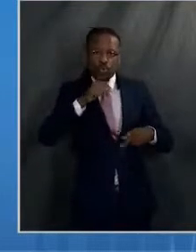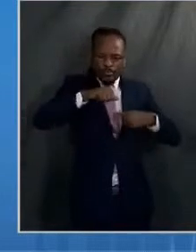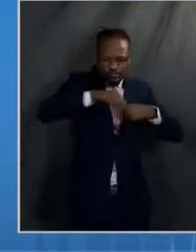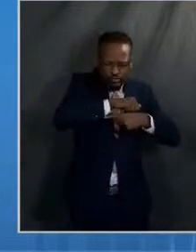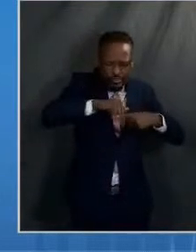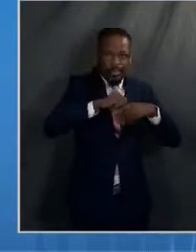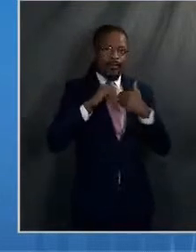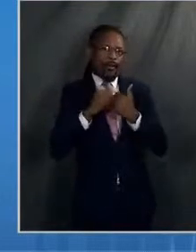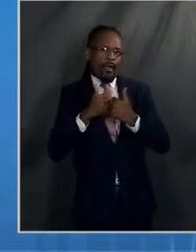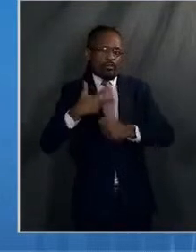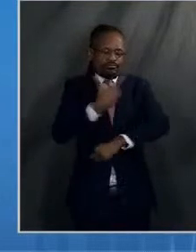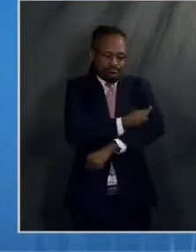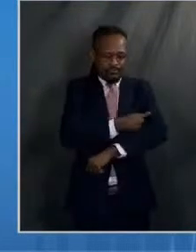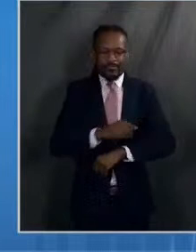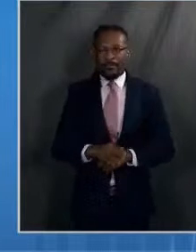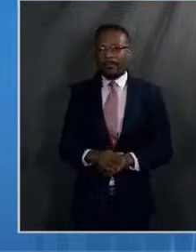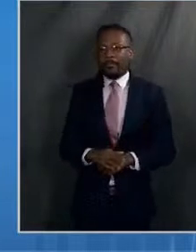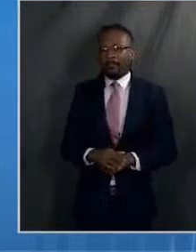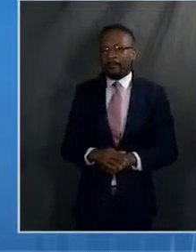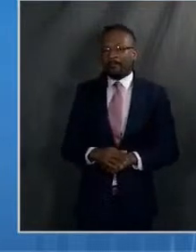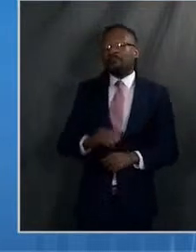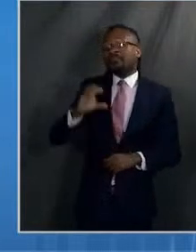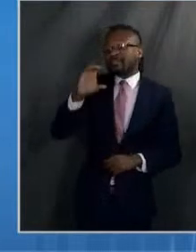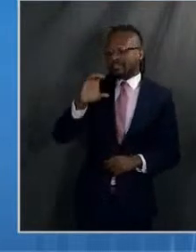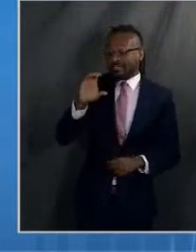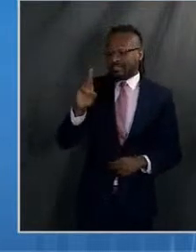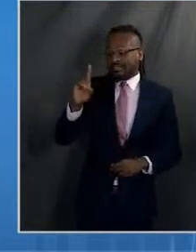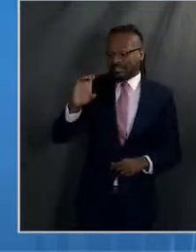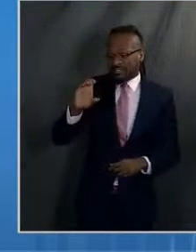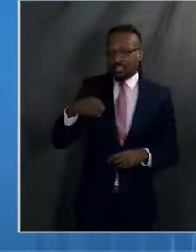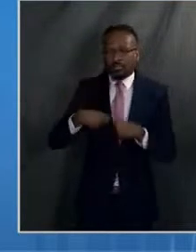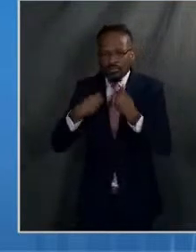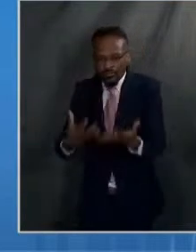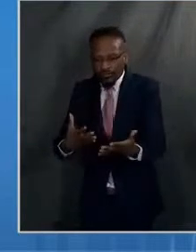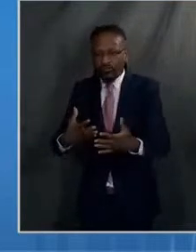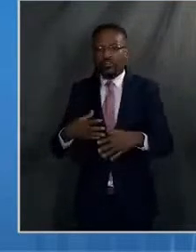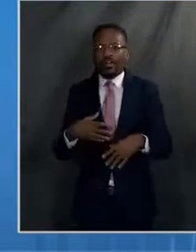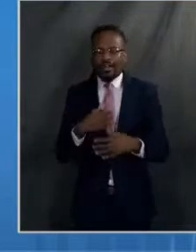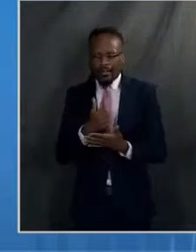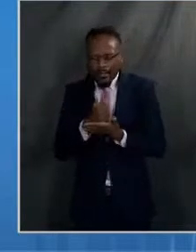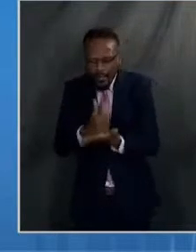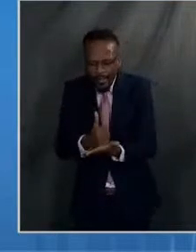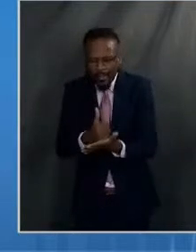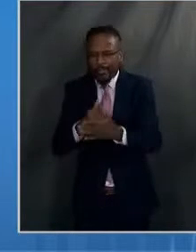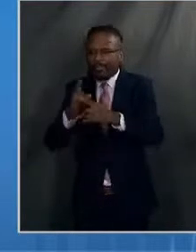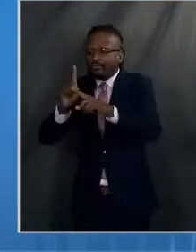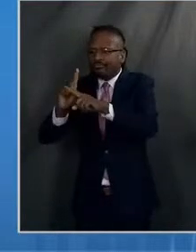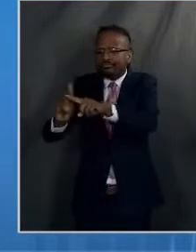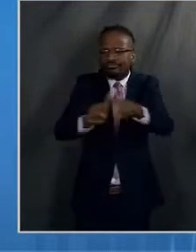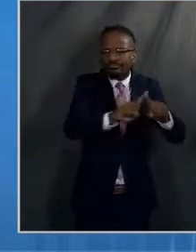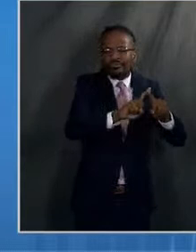is providing on-the-ground technical assistance in jurisdictions across the country.